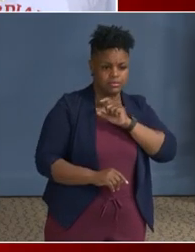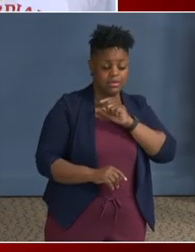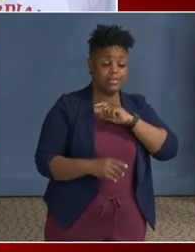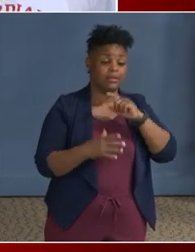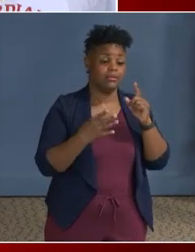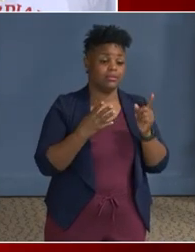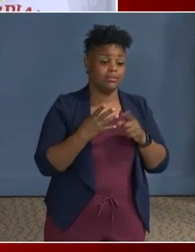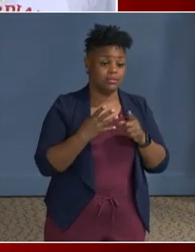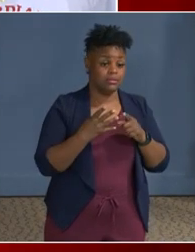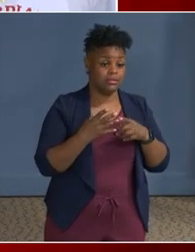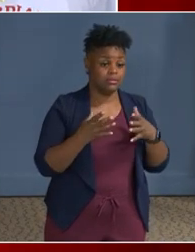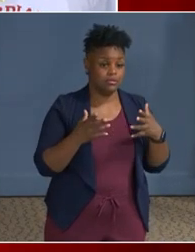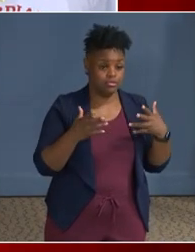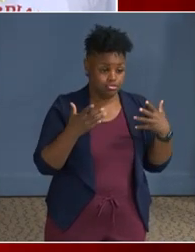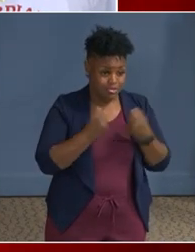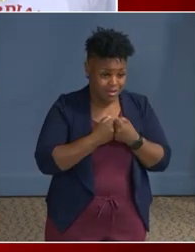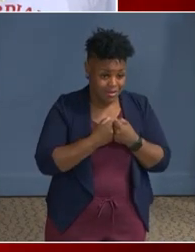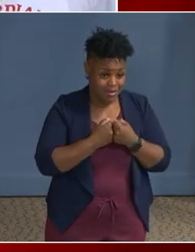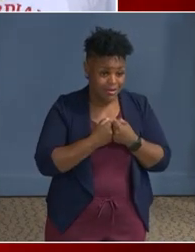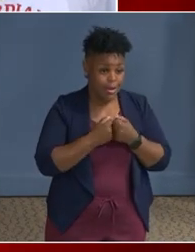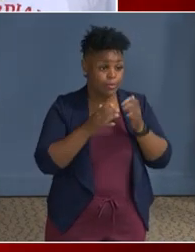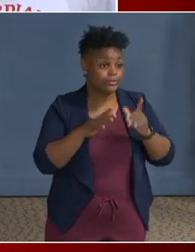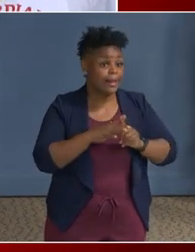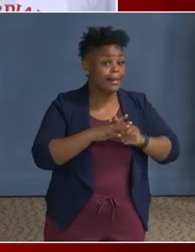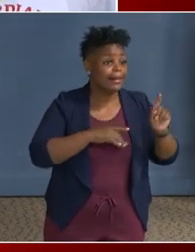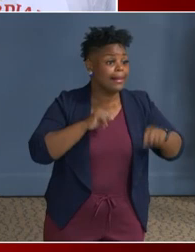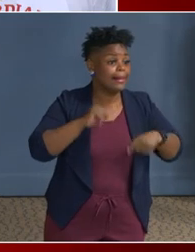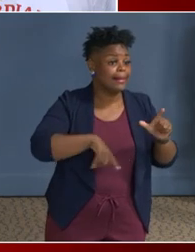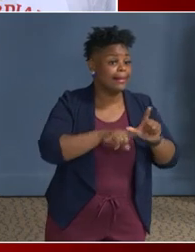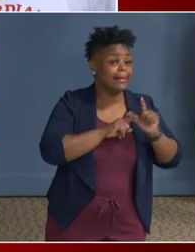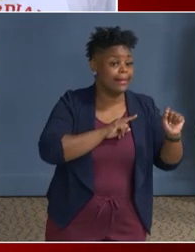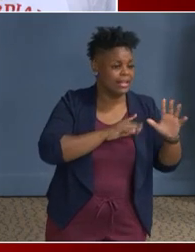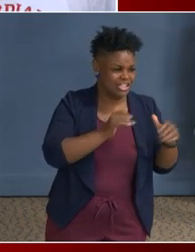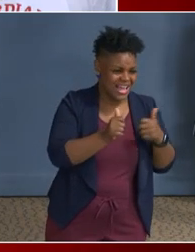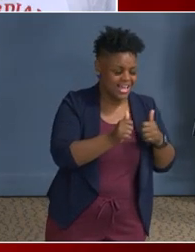in the area. Whether or not it's related to the protests remains to be seen.